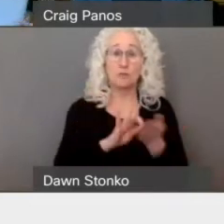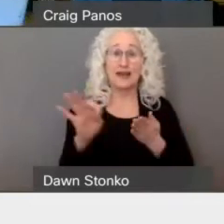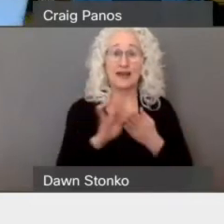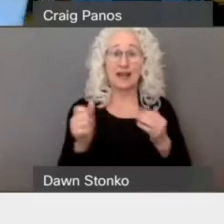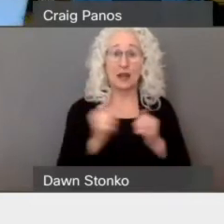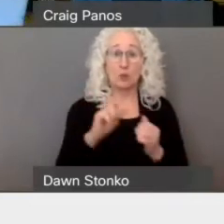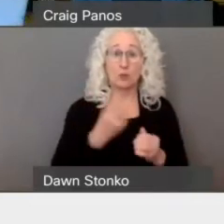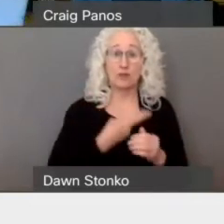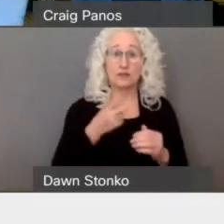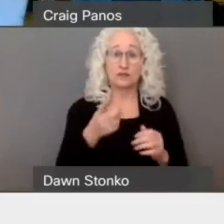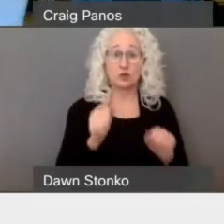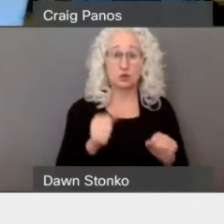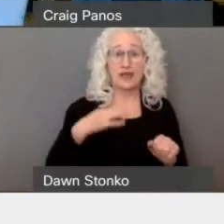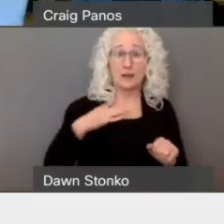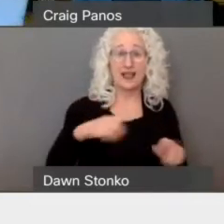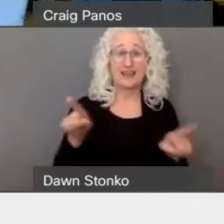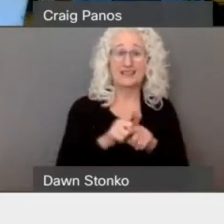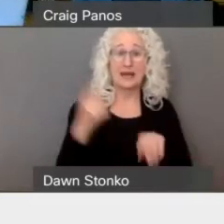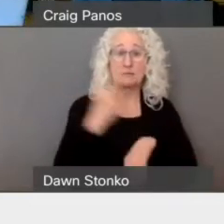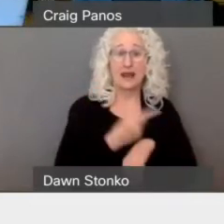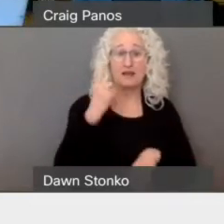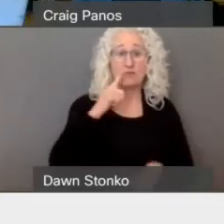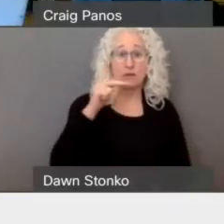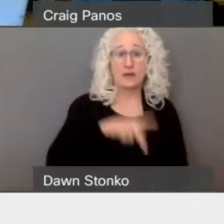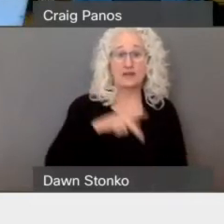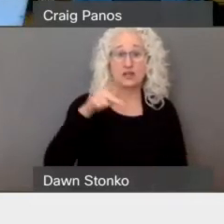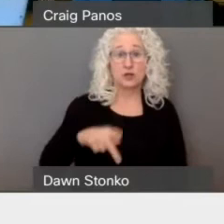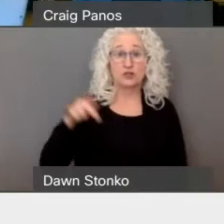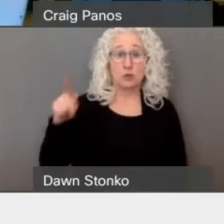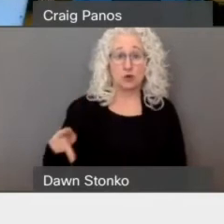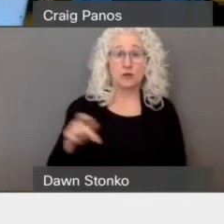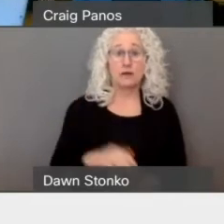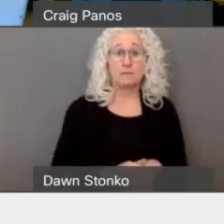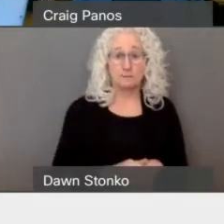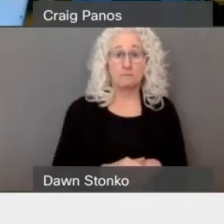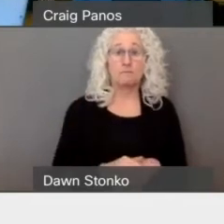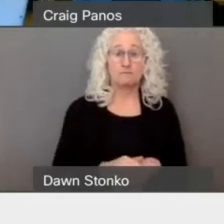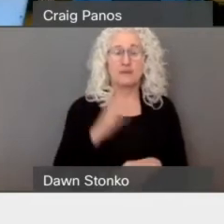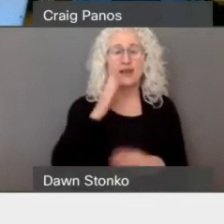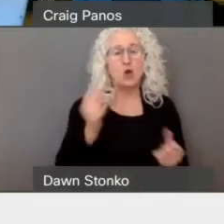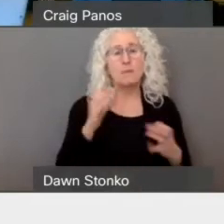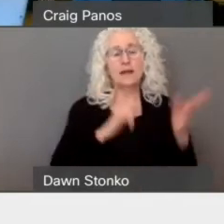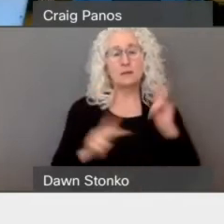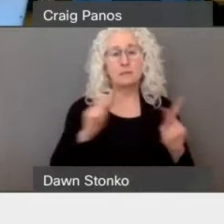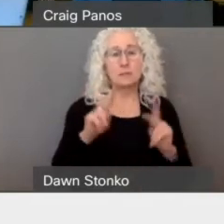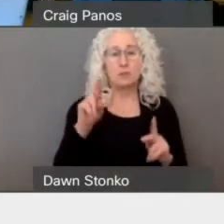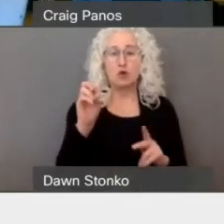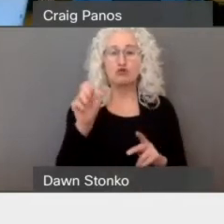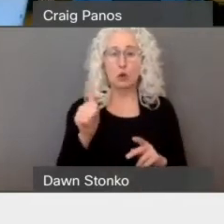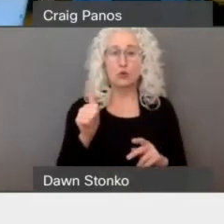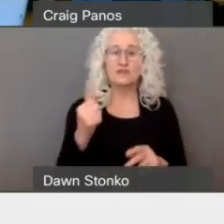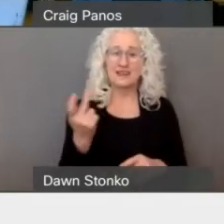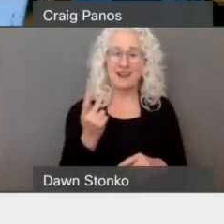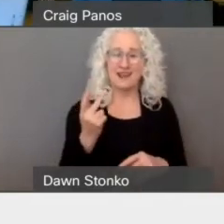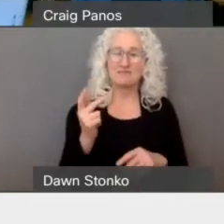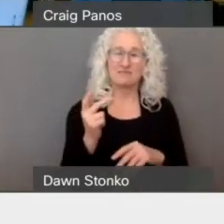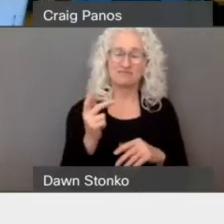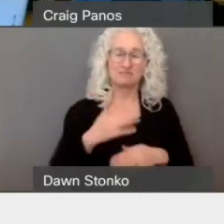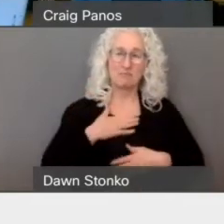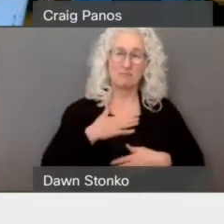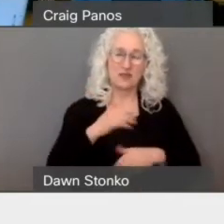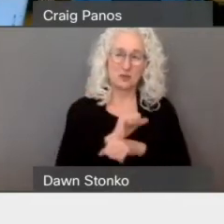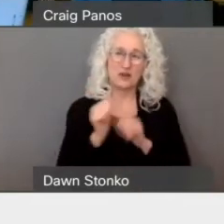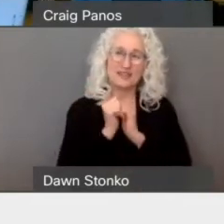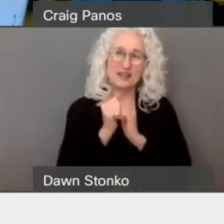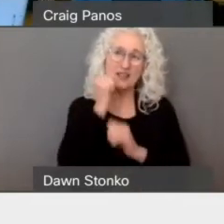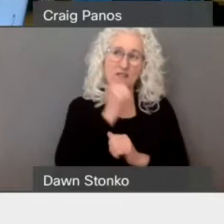you can apply same day for the Paycheck Protection Program. I know there were so many people, Rosa and I, we have the pleasure of working together every day, really closely